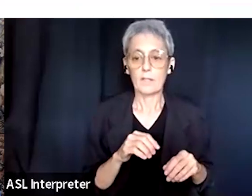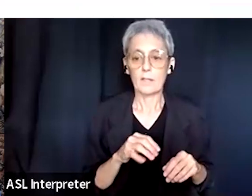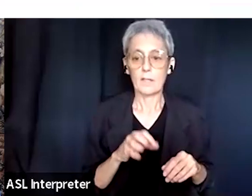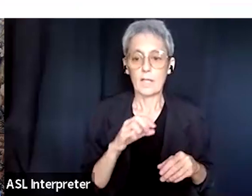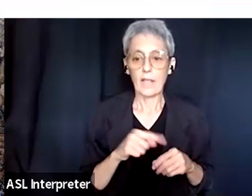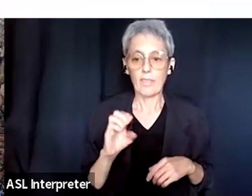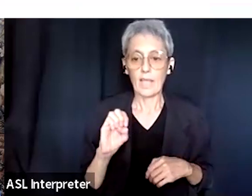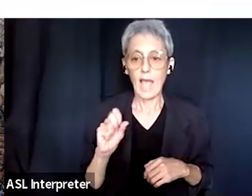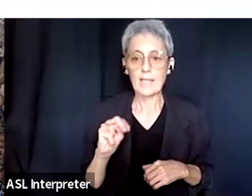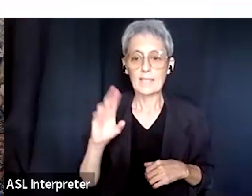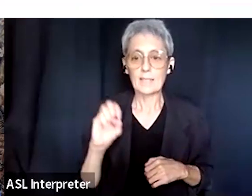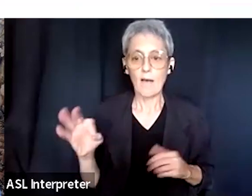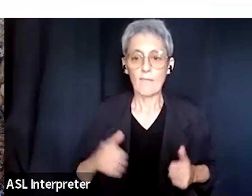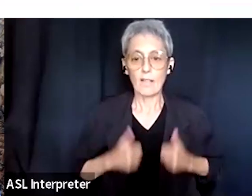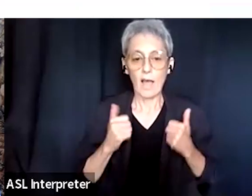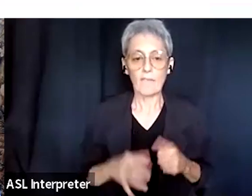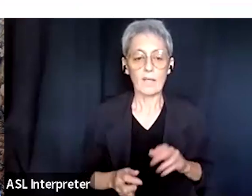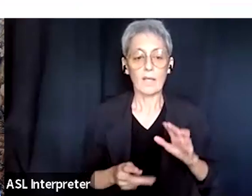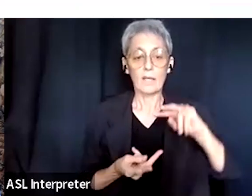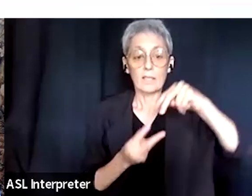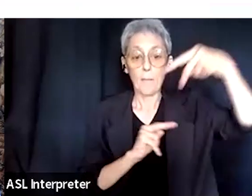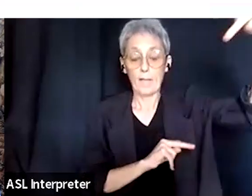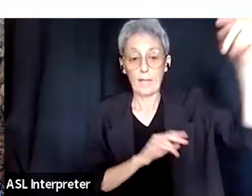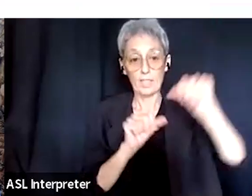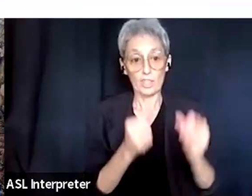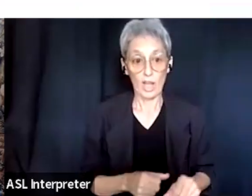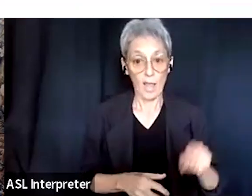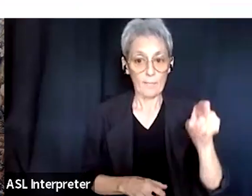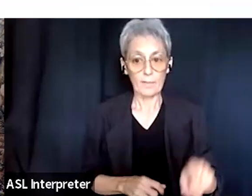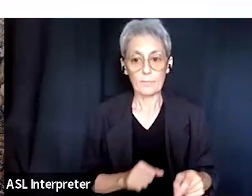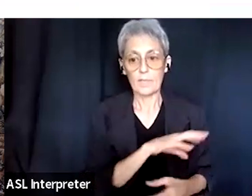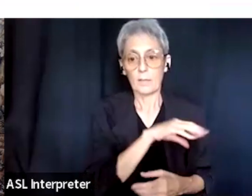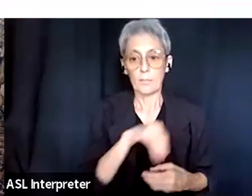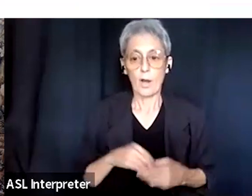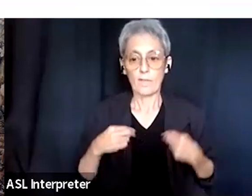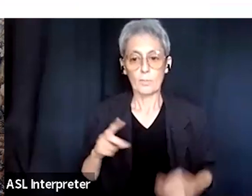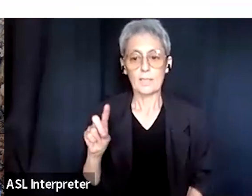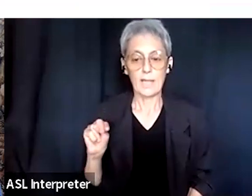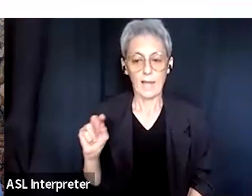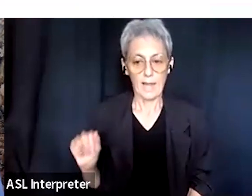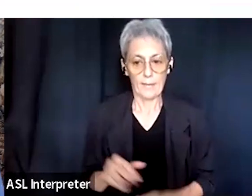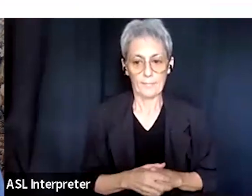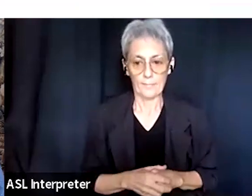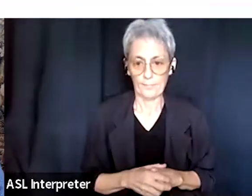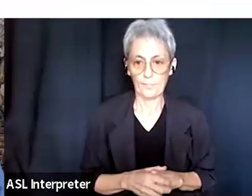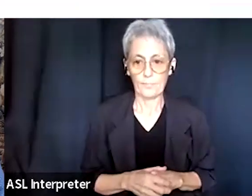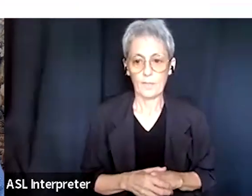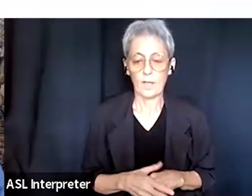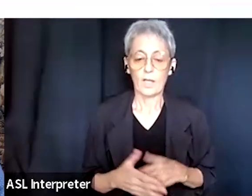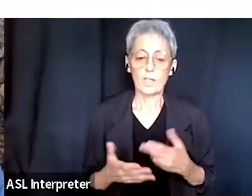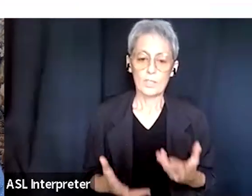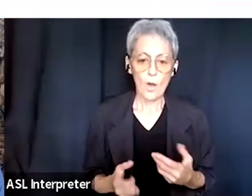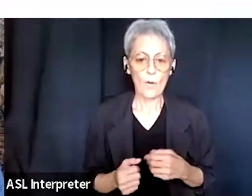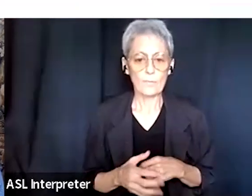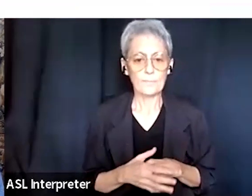life, the double helix shape that is part of human DNA. And so in some ways,